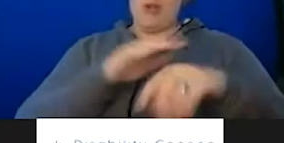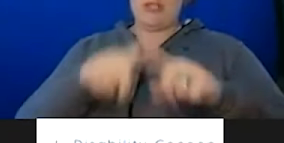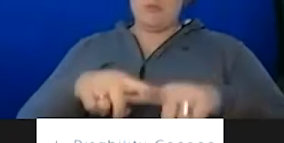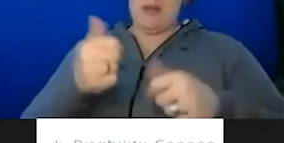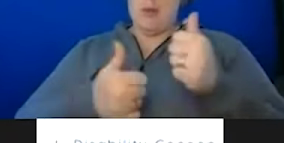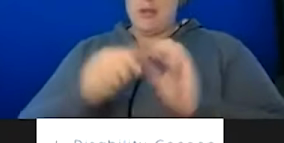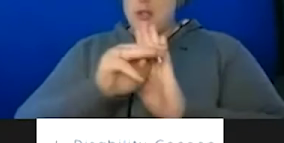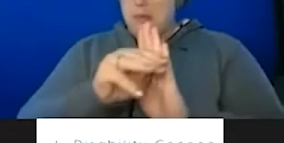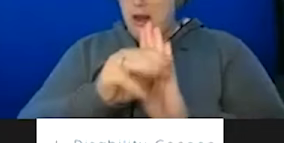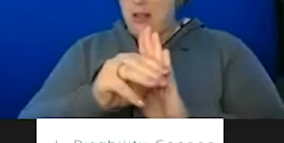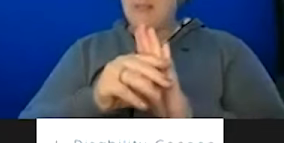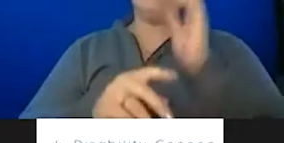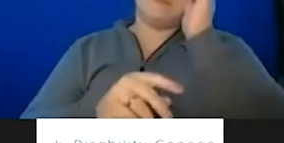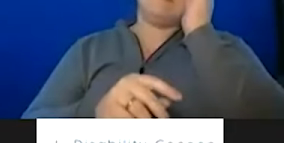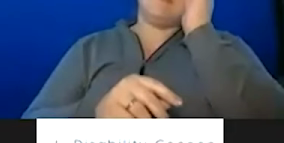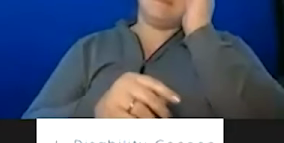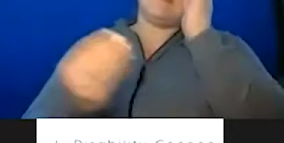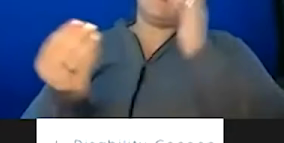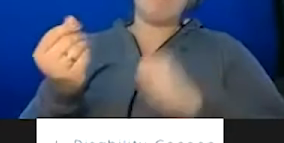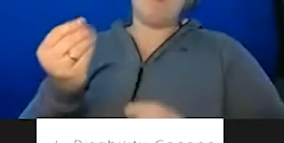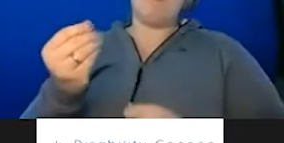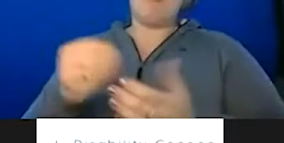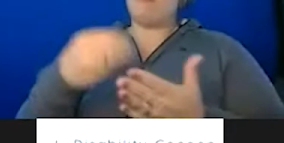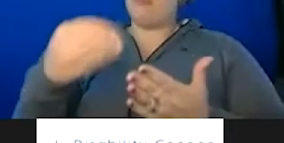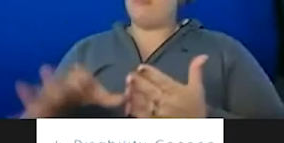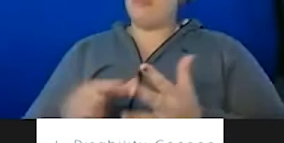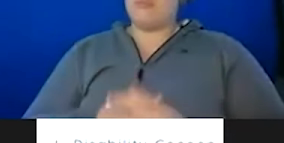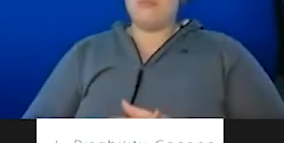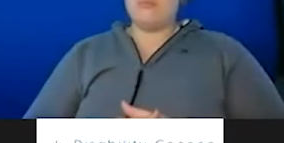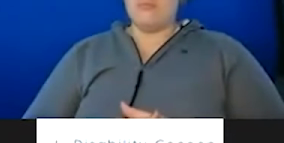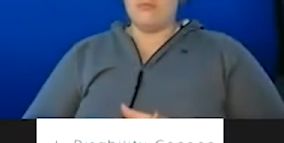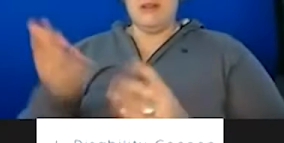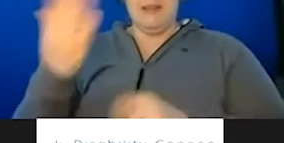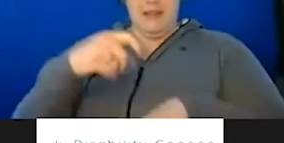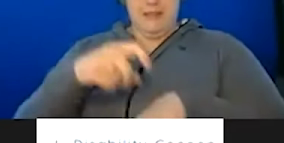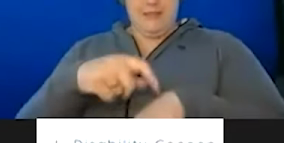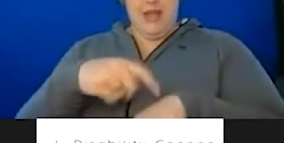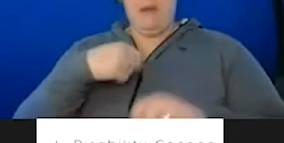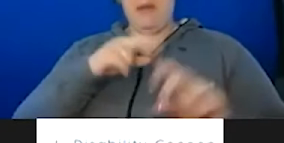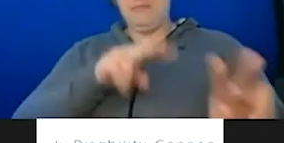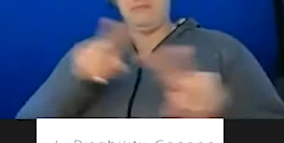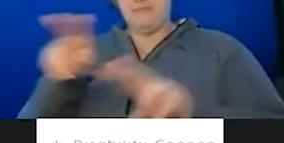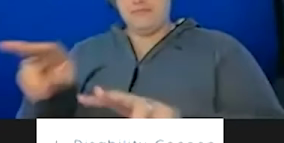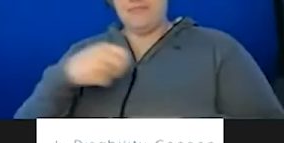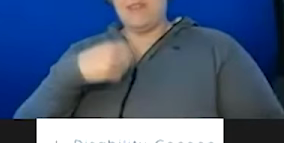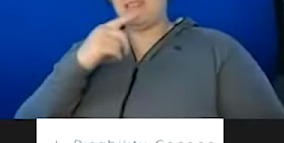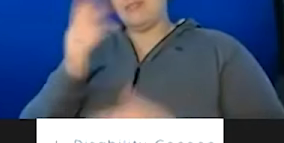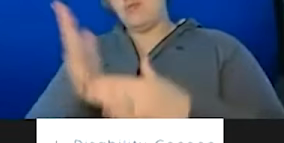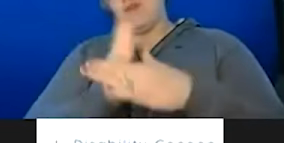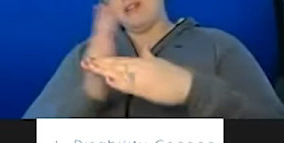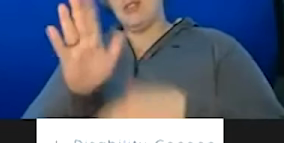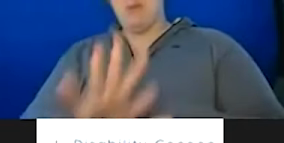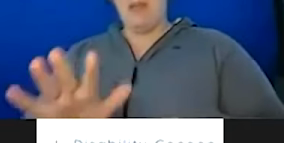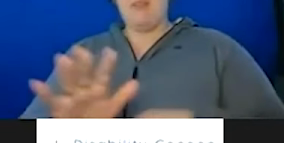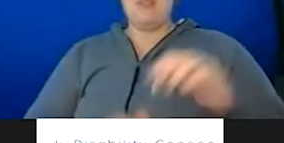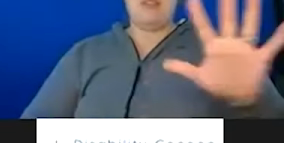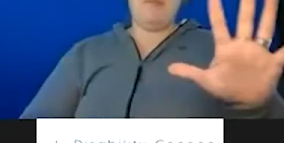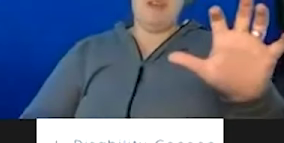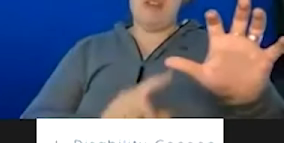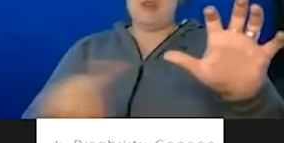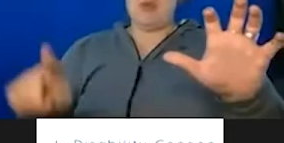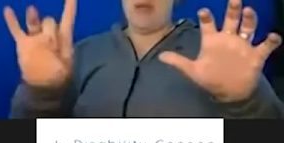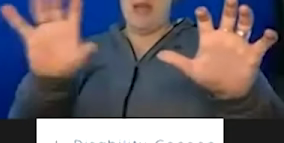do get. The last time I looked at them, I believe they range from $500 to $800. So they are a little on the pricey